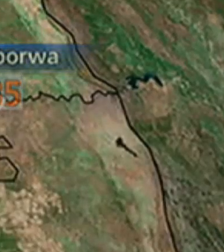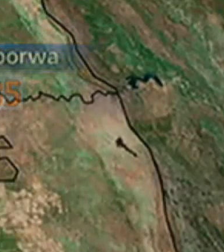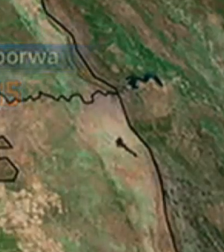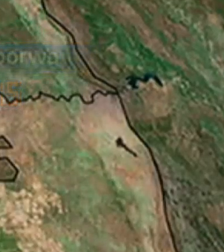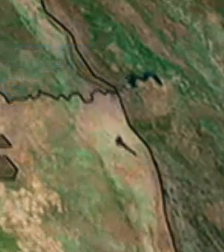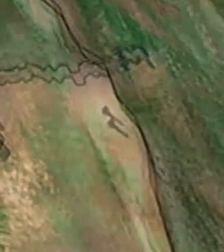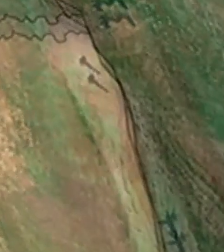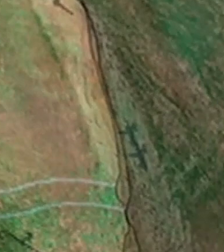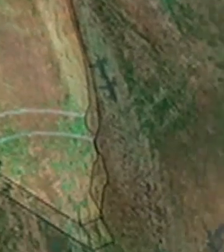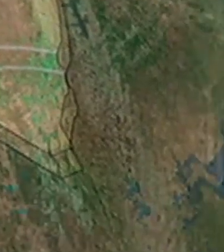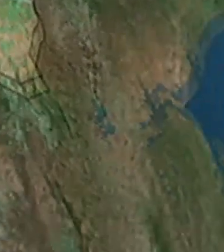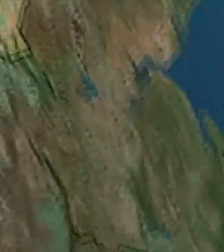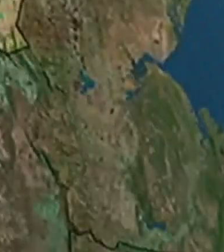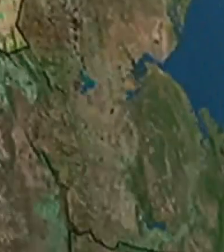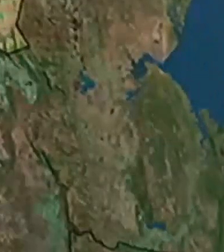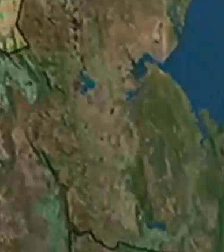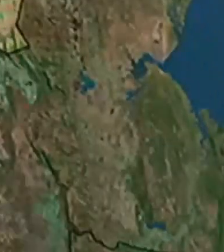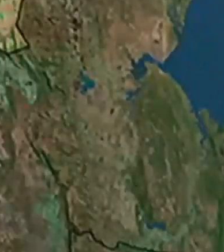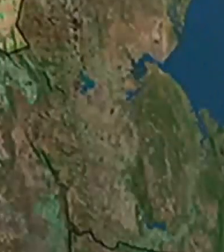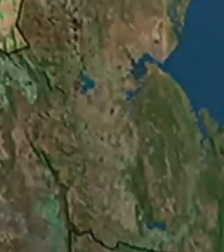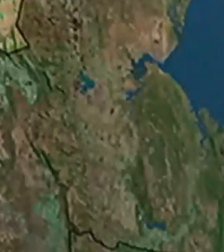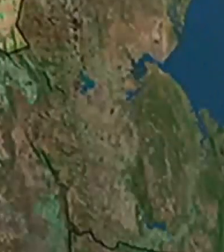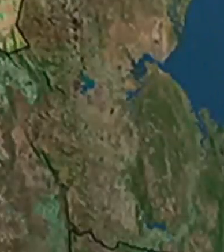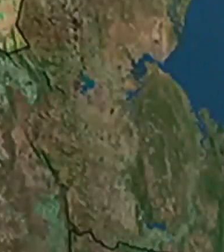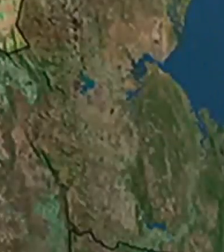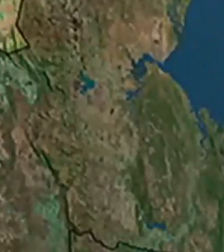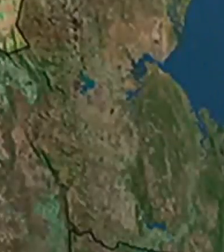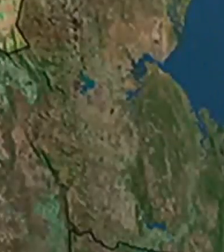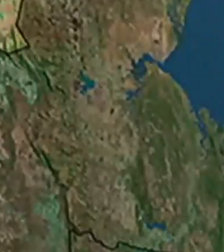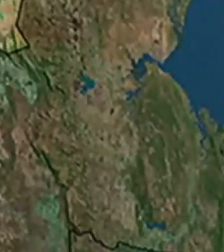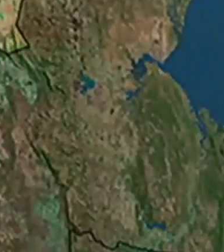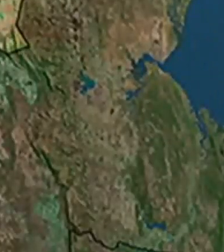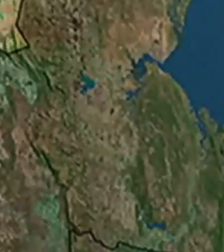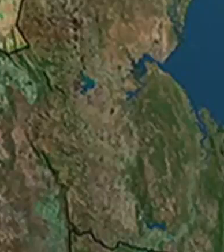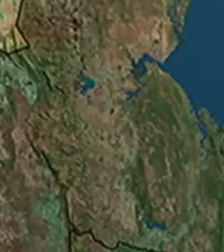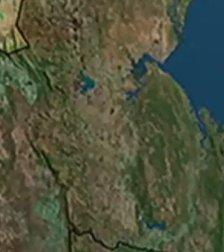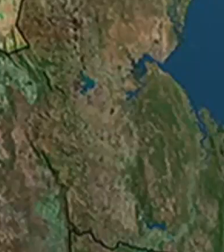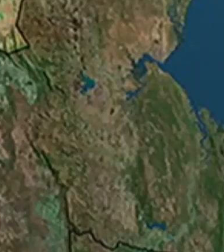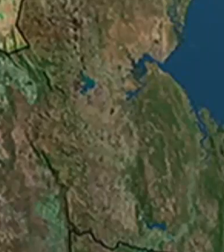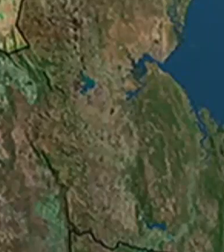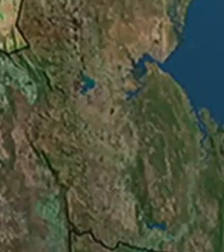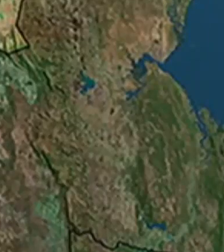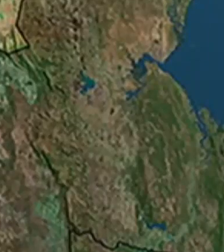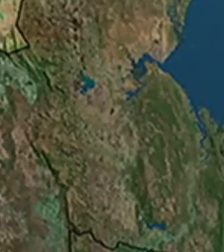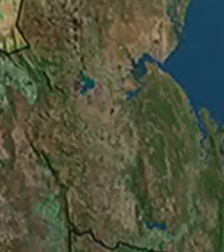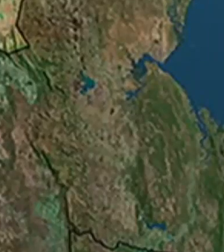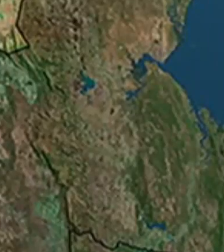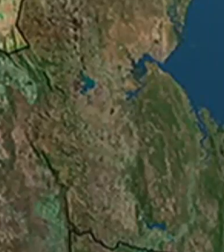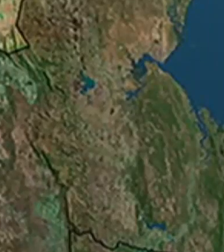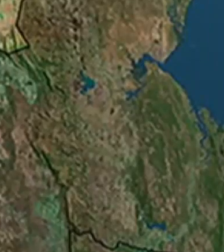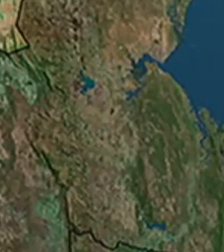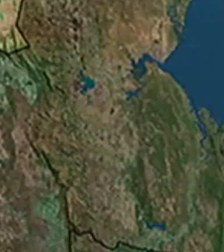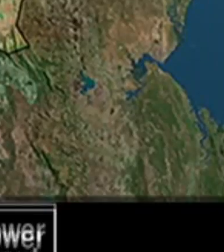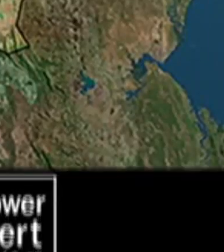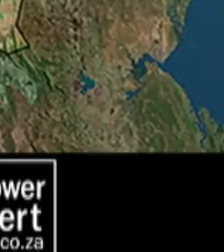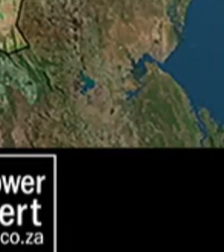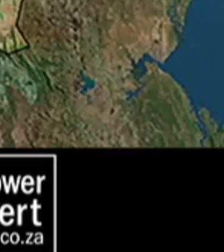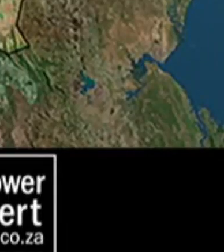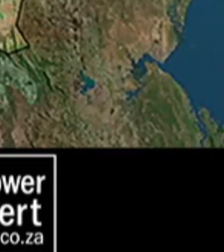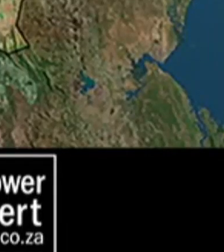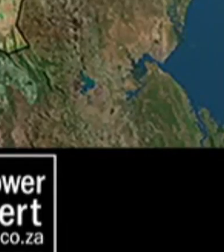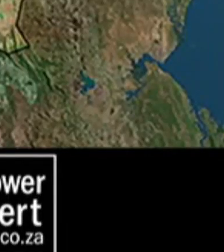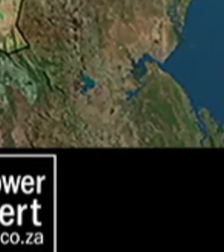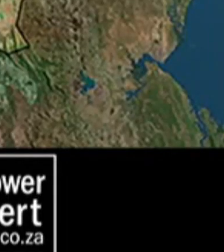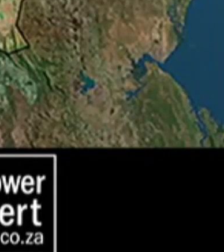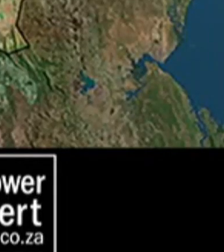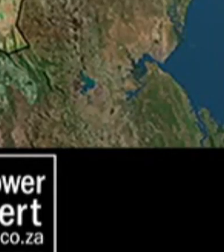35 ka Bakersford ke tše 33 mo go bontšha gore go tla ba go fiša province yeo ka moka Mhluzi Lydenburg go tla fiša province ya Mpumalanga